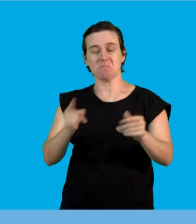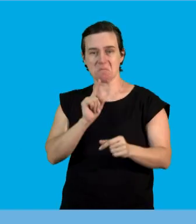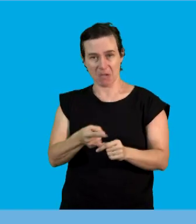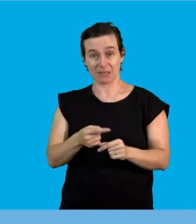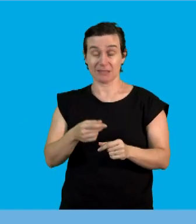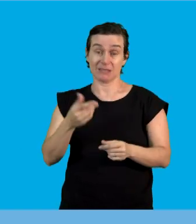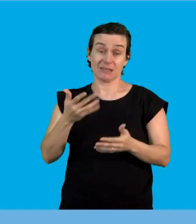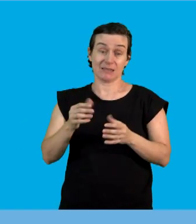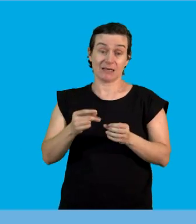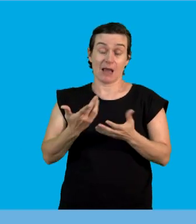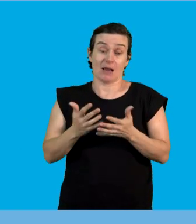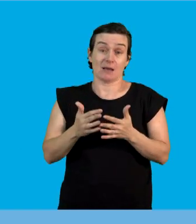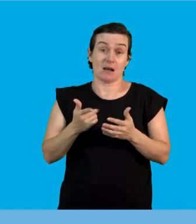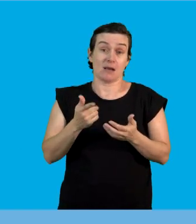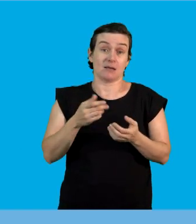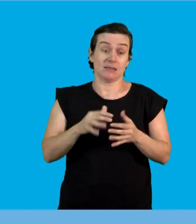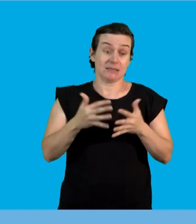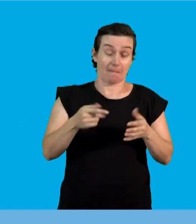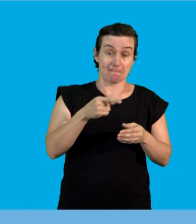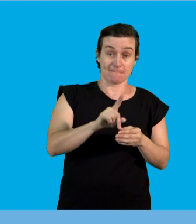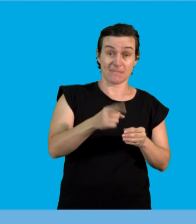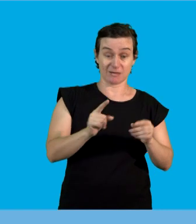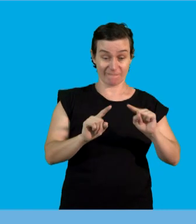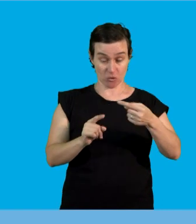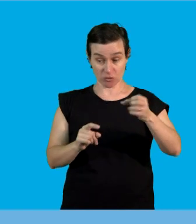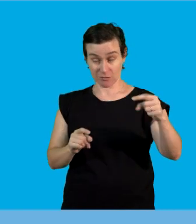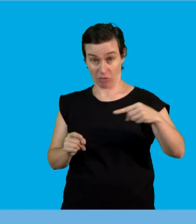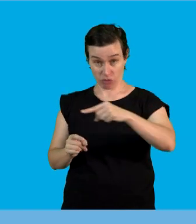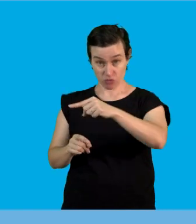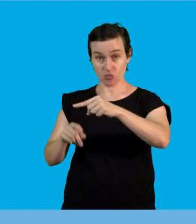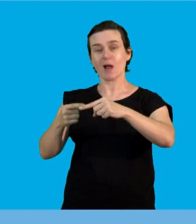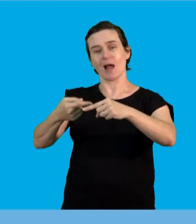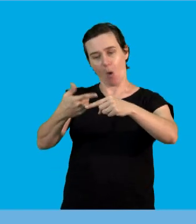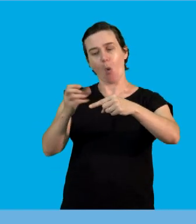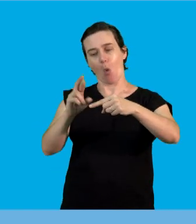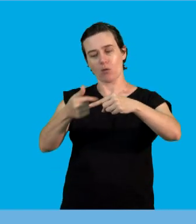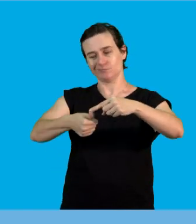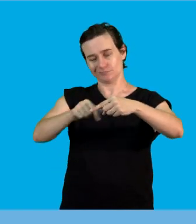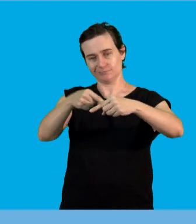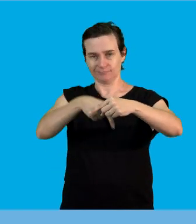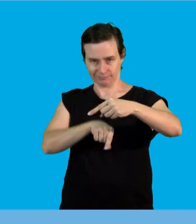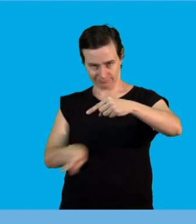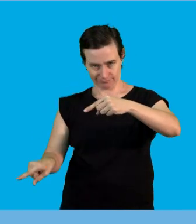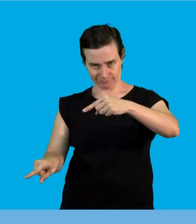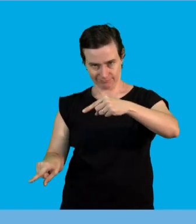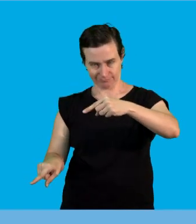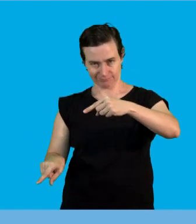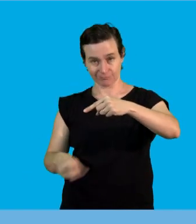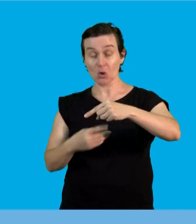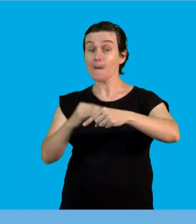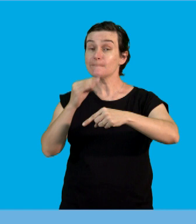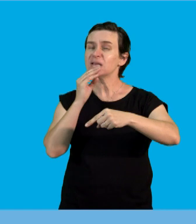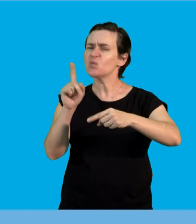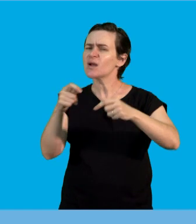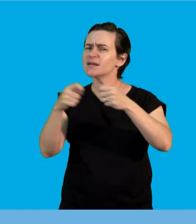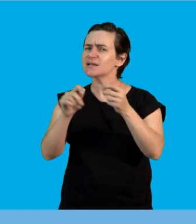has to pass through the first resistor and some has to pass through the second resistor. And because of that, it tells us that this